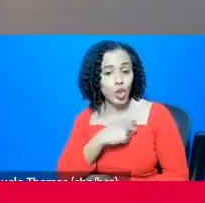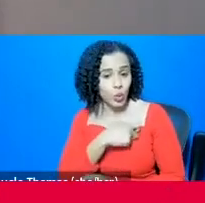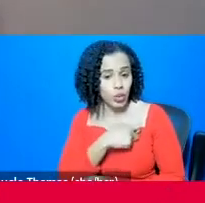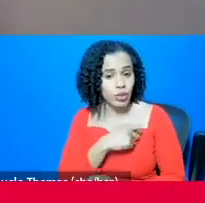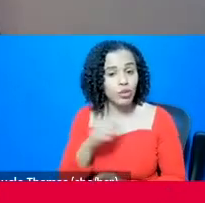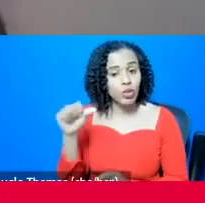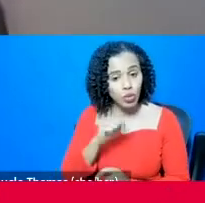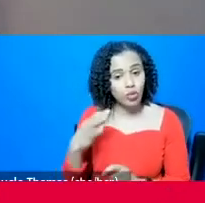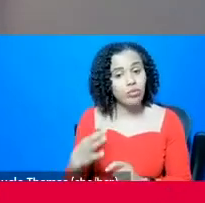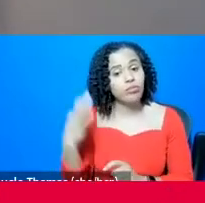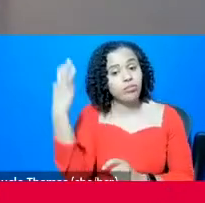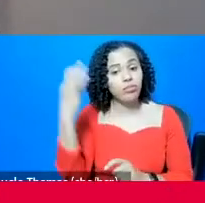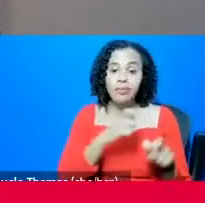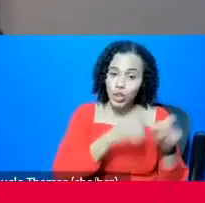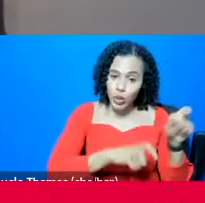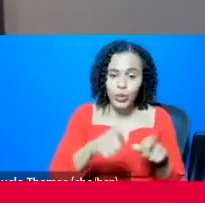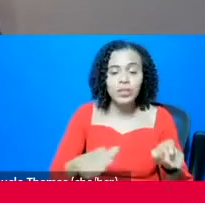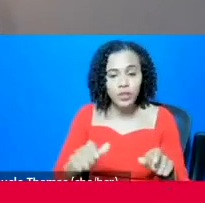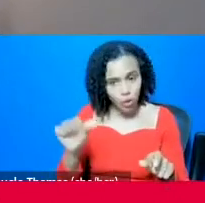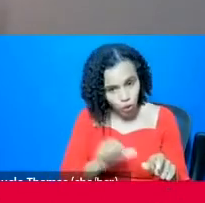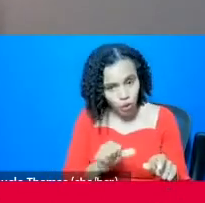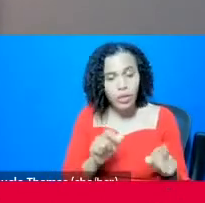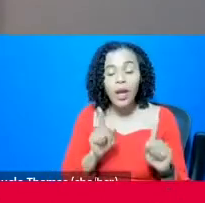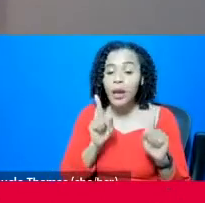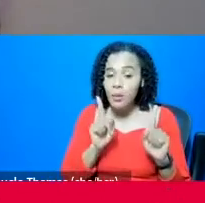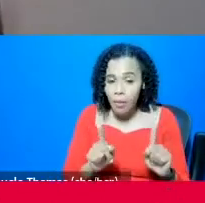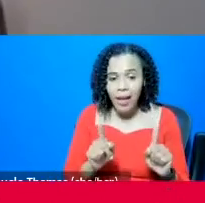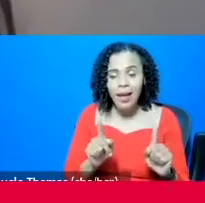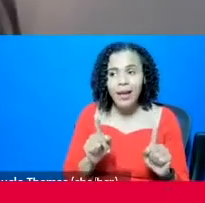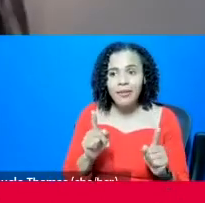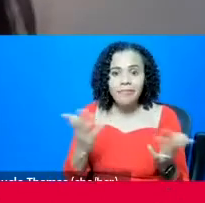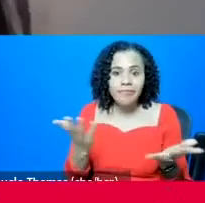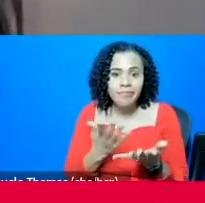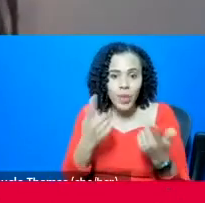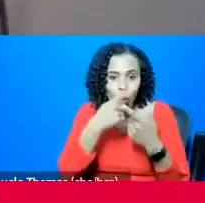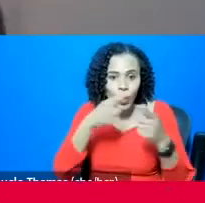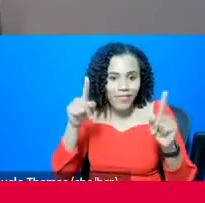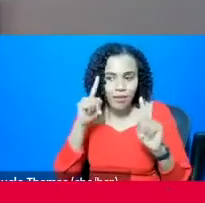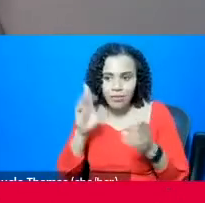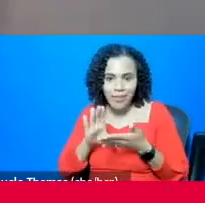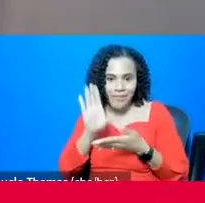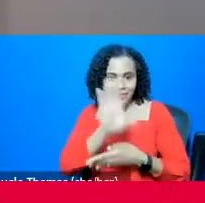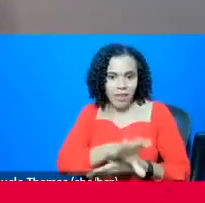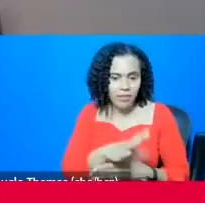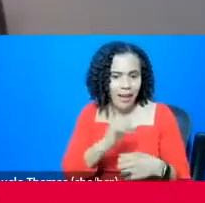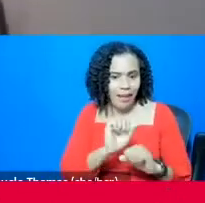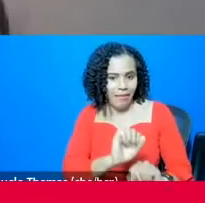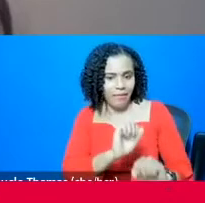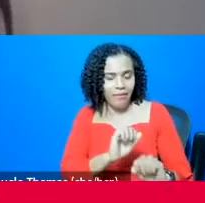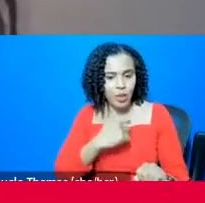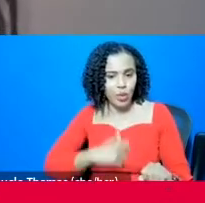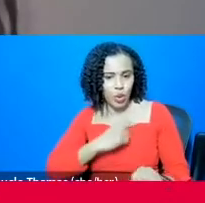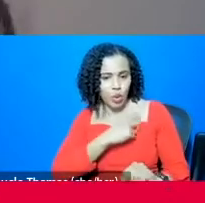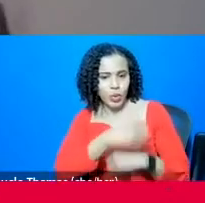the students and represent the student body, but of course there is a level of funding from the university that they get, which in a way ties their